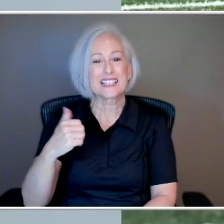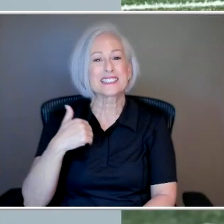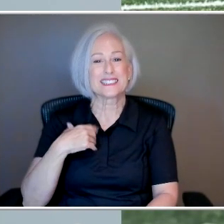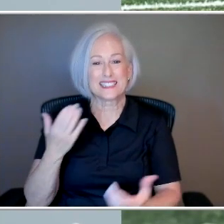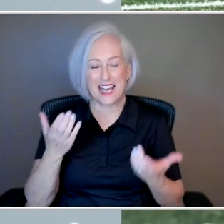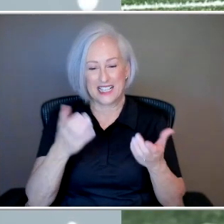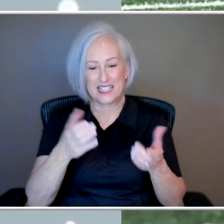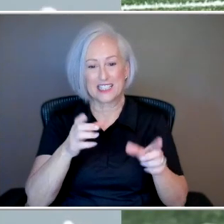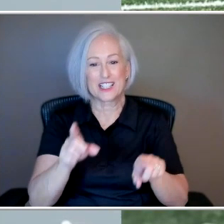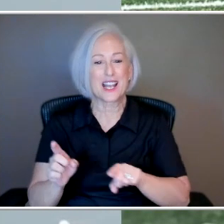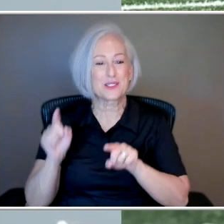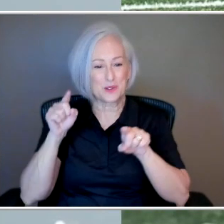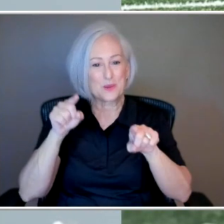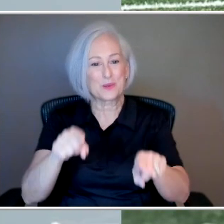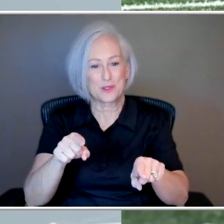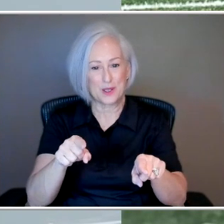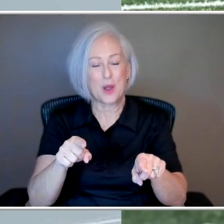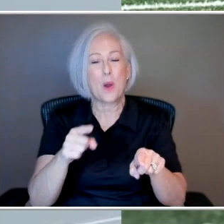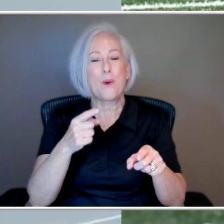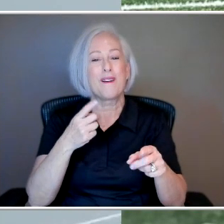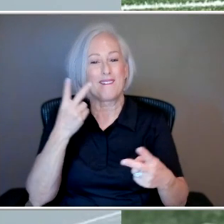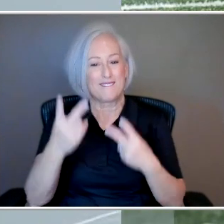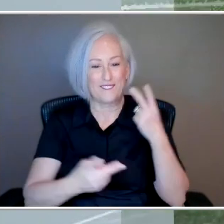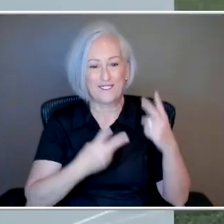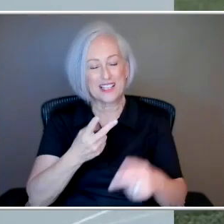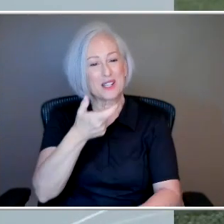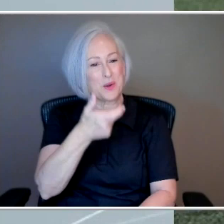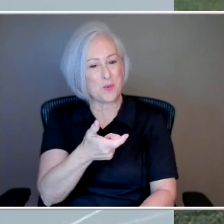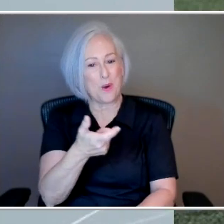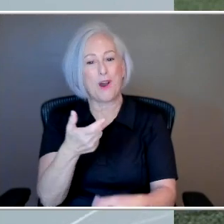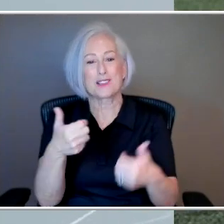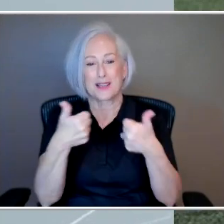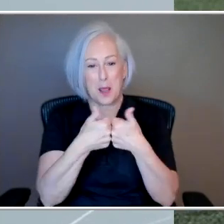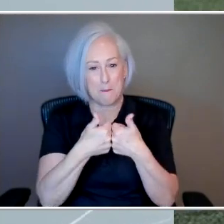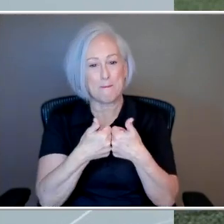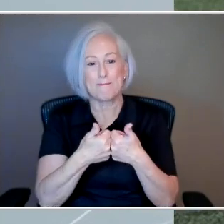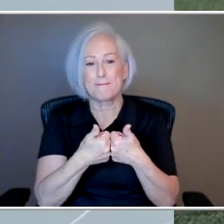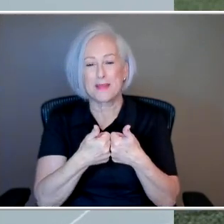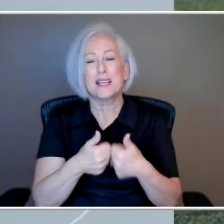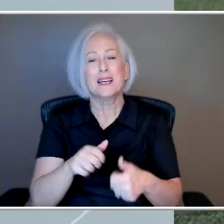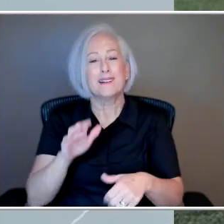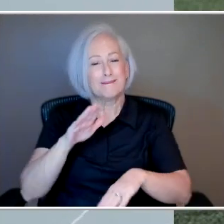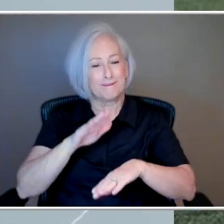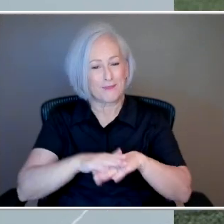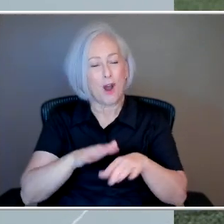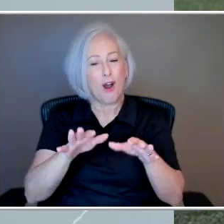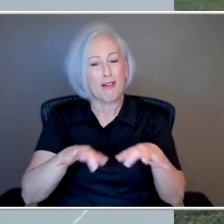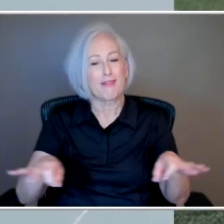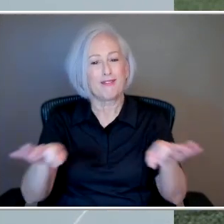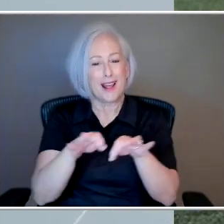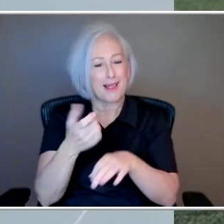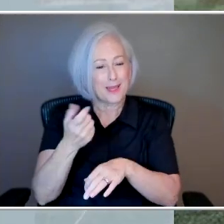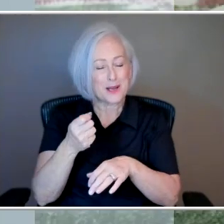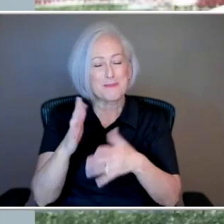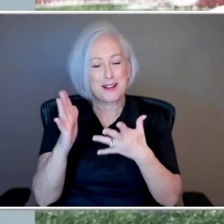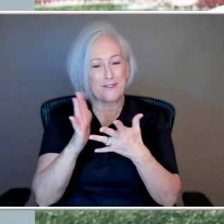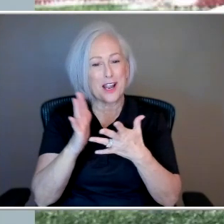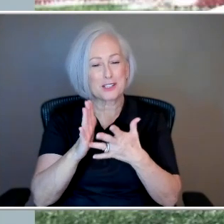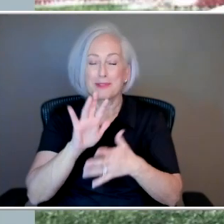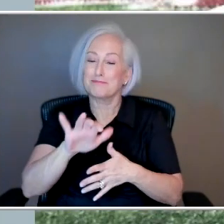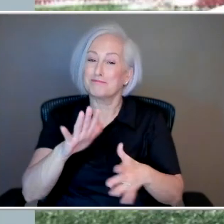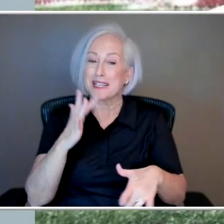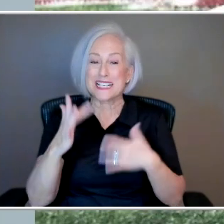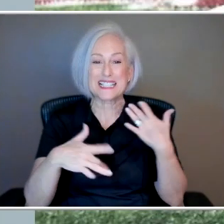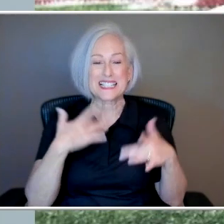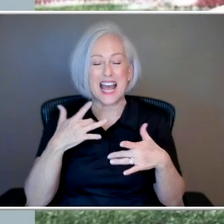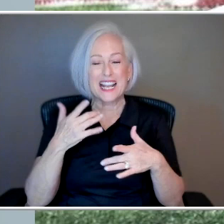got a chance to go visit him and watch him play, and he got to be on the field a little bit as a freshman, so that's exciting. The next few years should